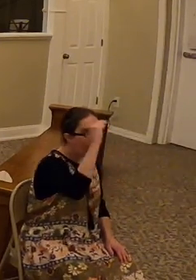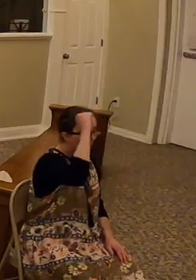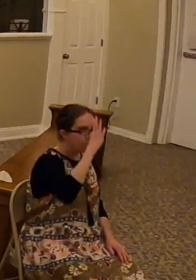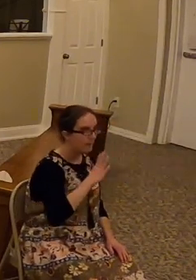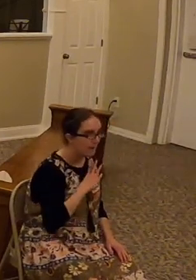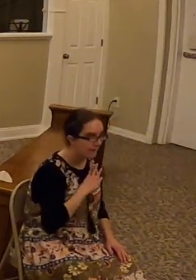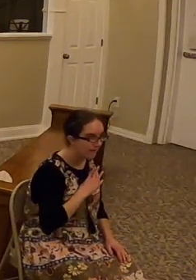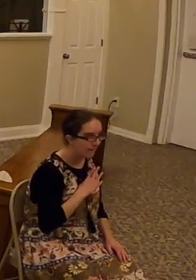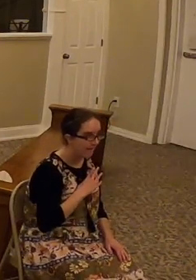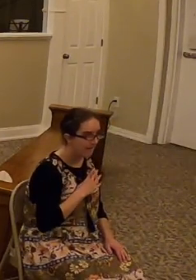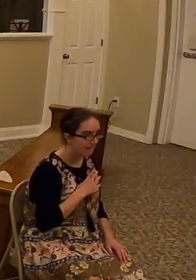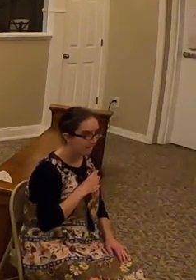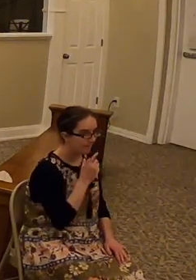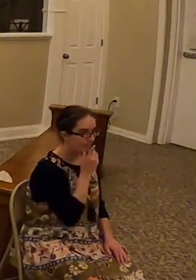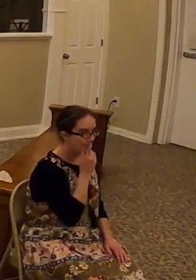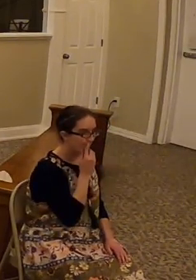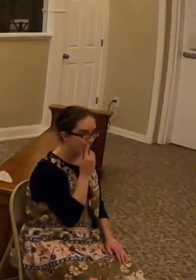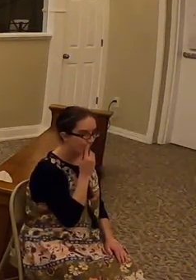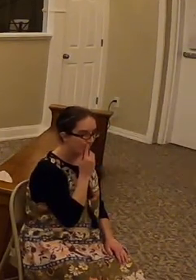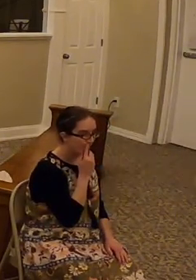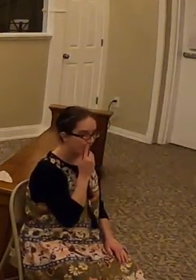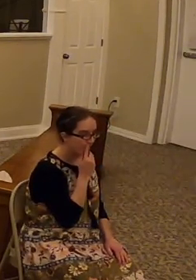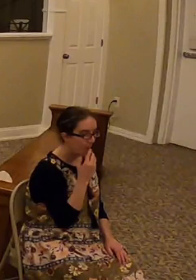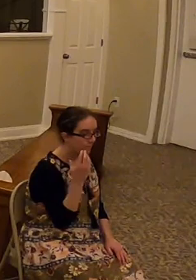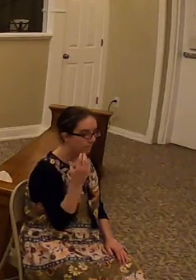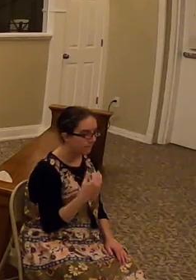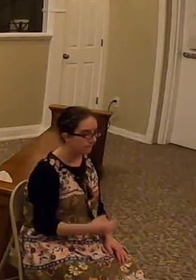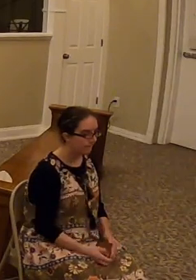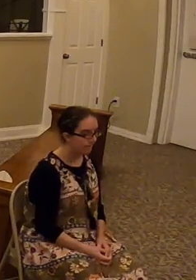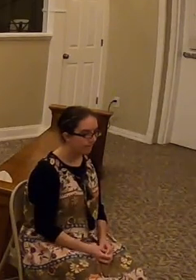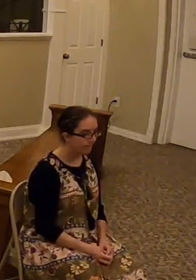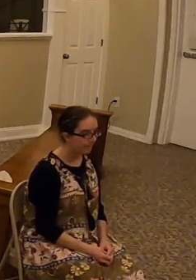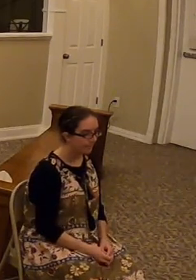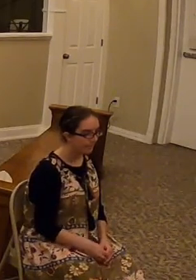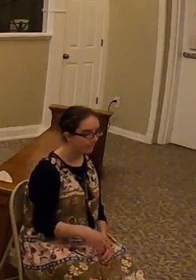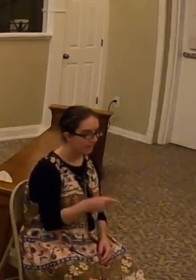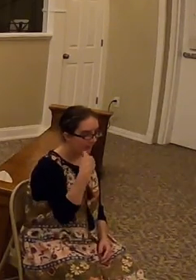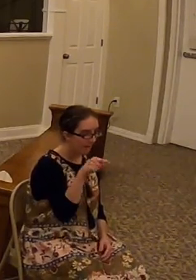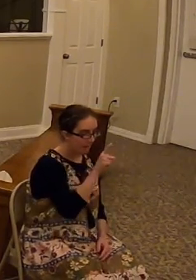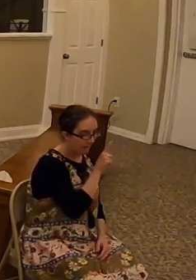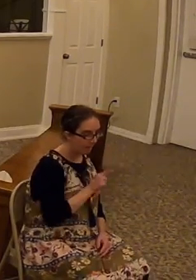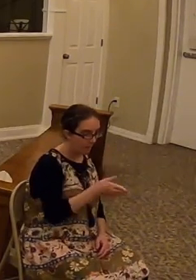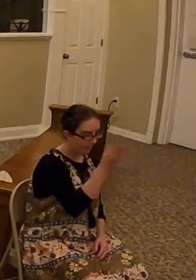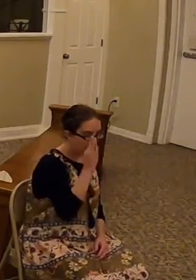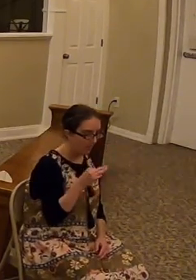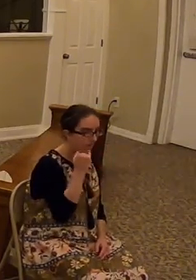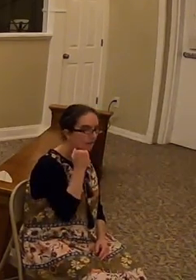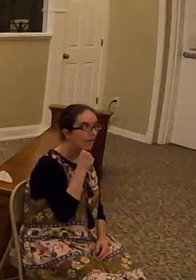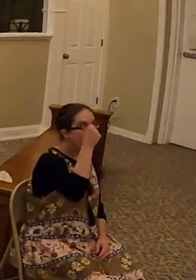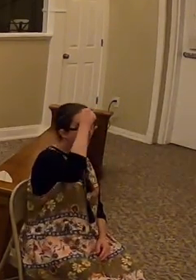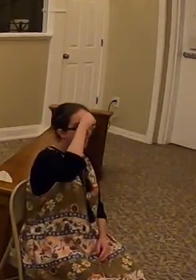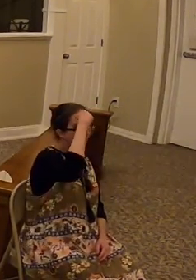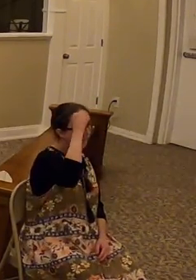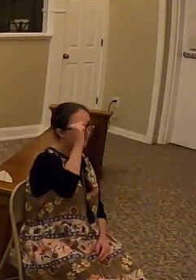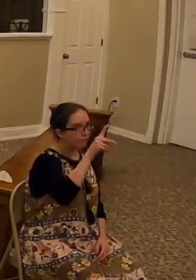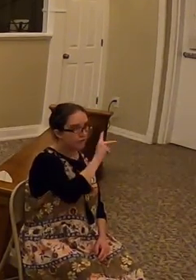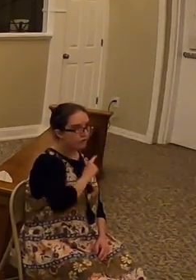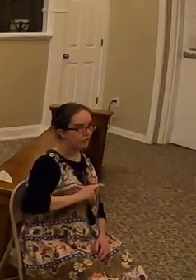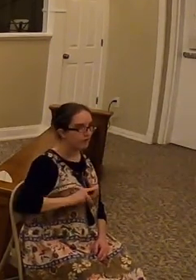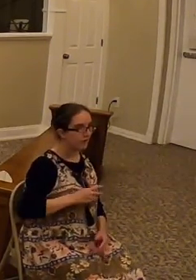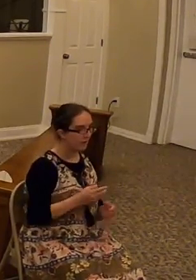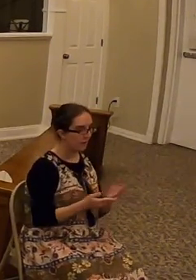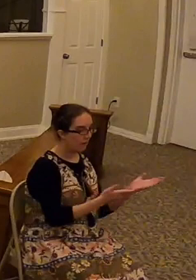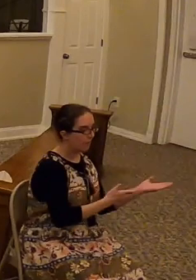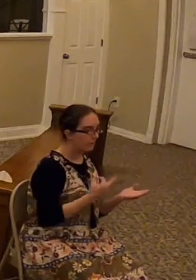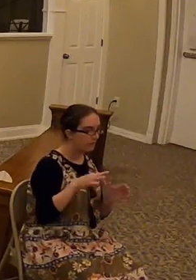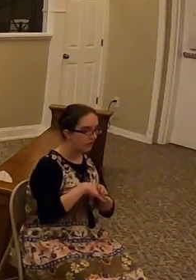man. Yeah. Wow. Thus saith the Lord God of Israel, I anointed thee king over Israel, I